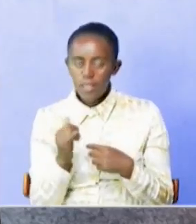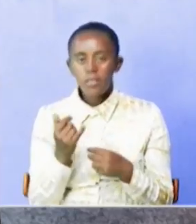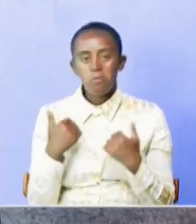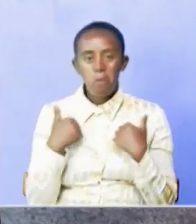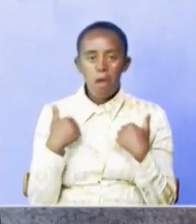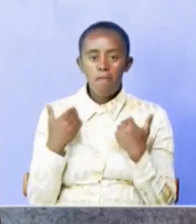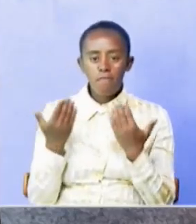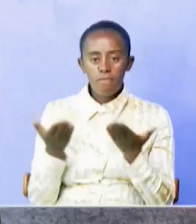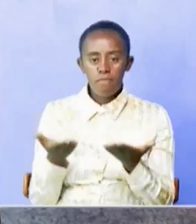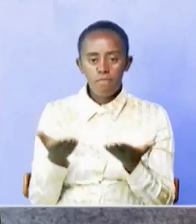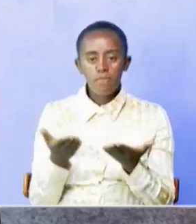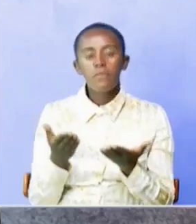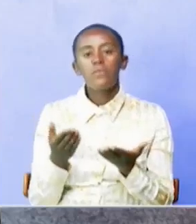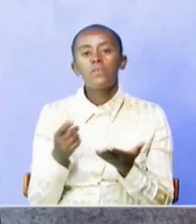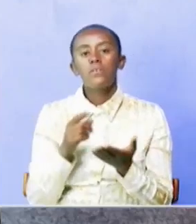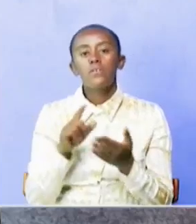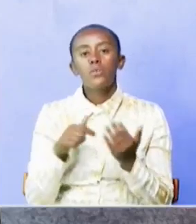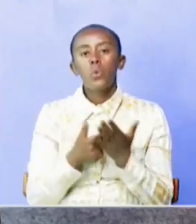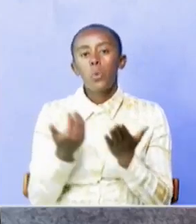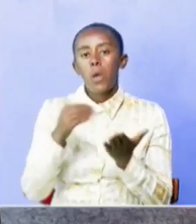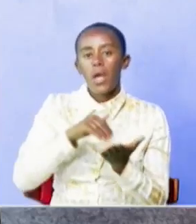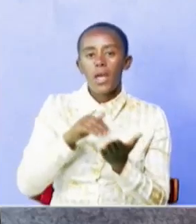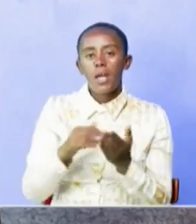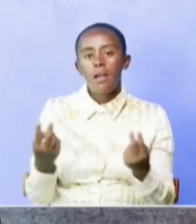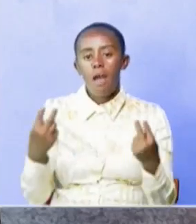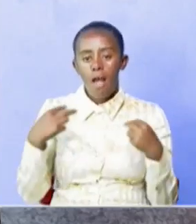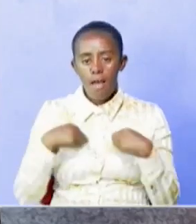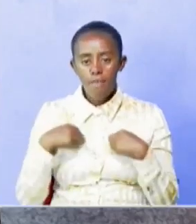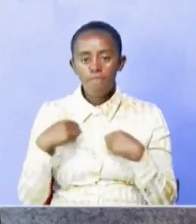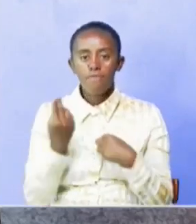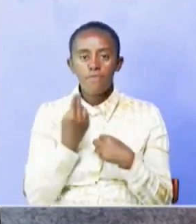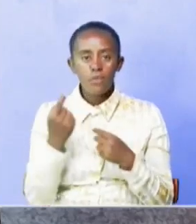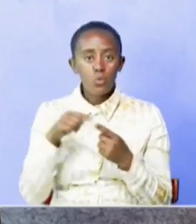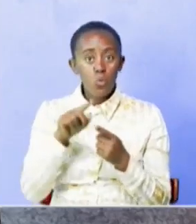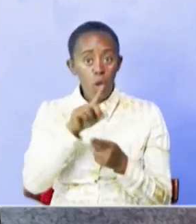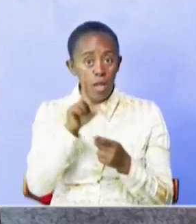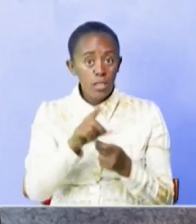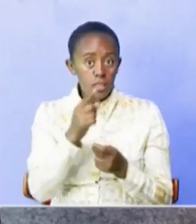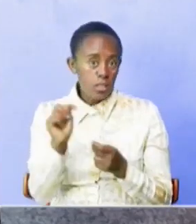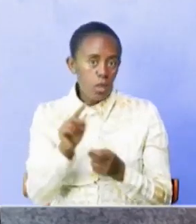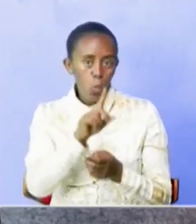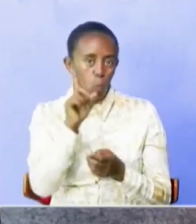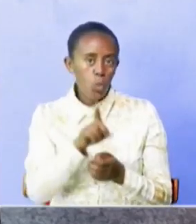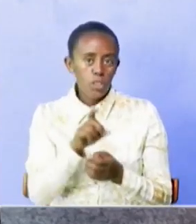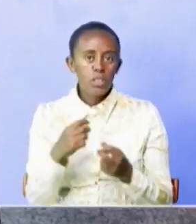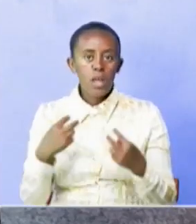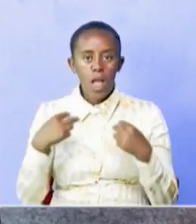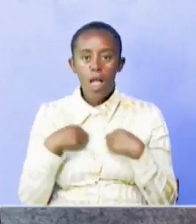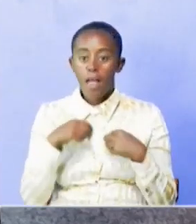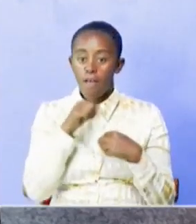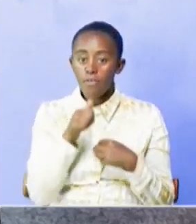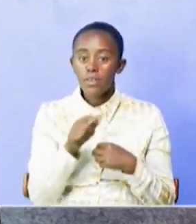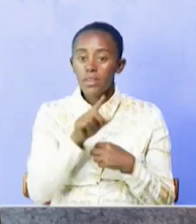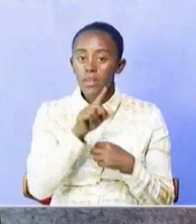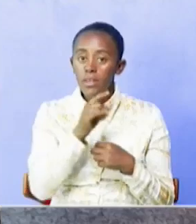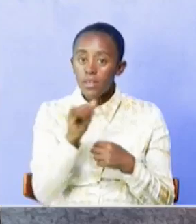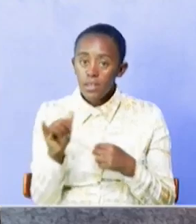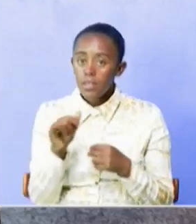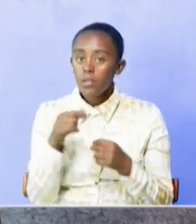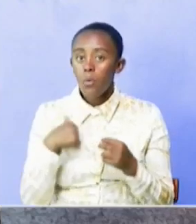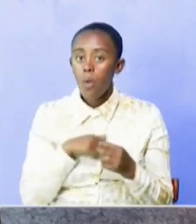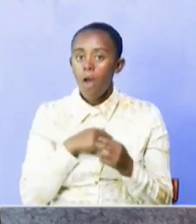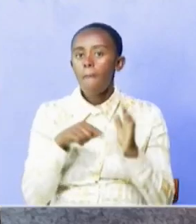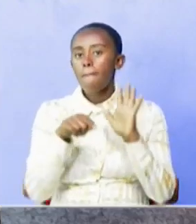here. So we use have again to ask the question. Haven't they? So we have